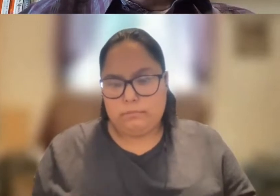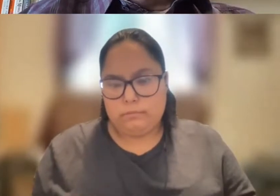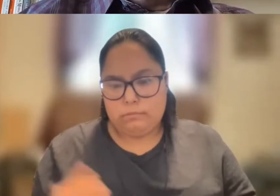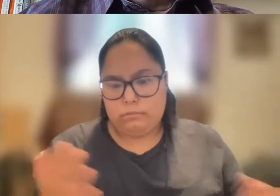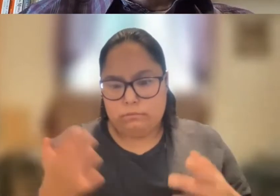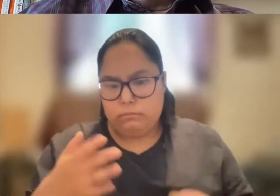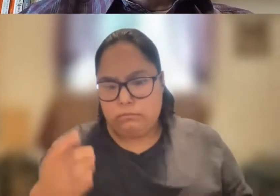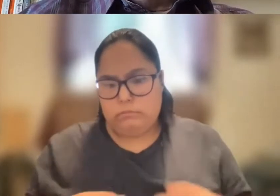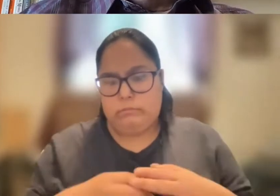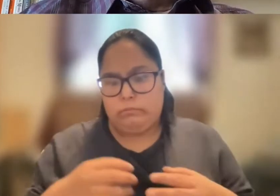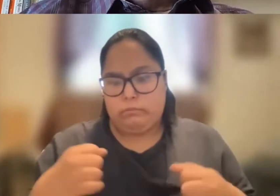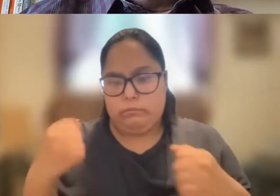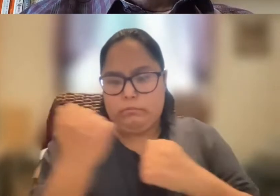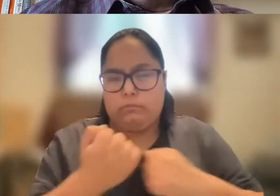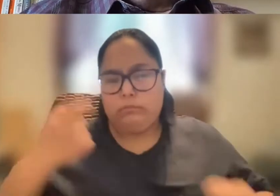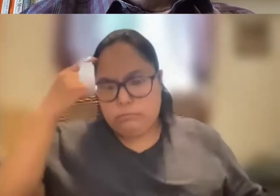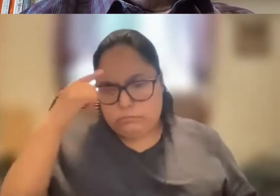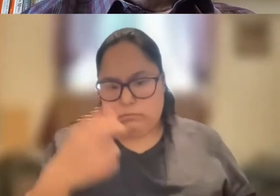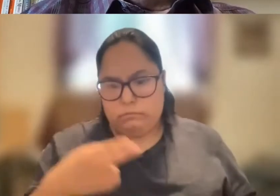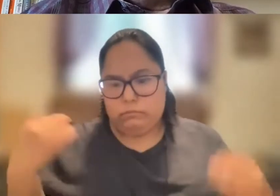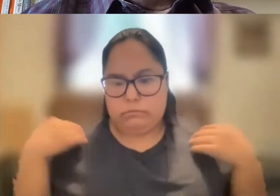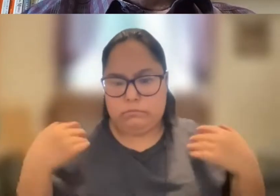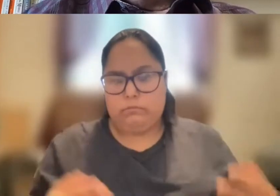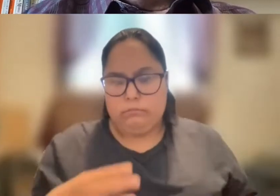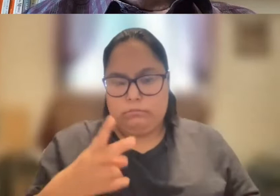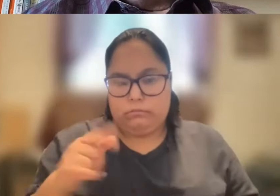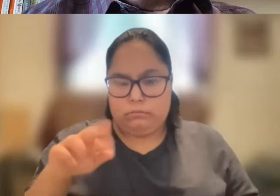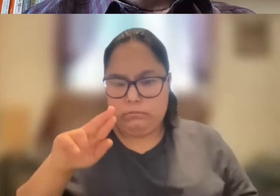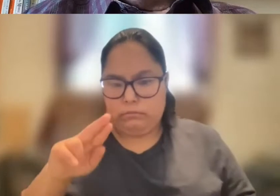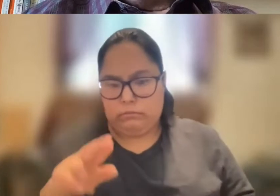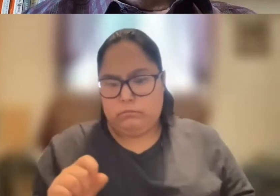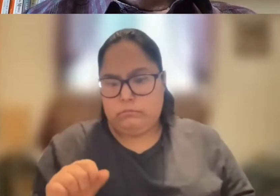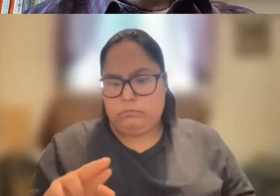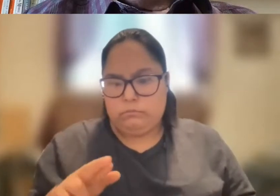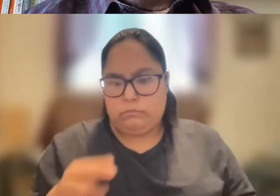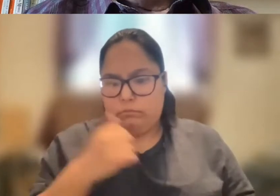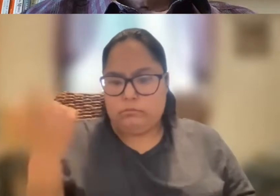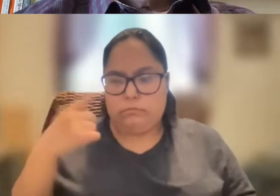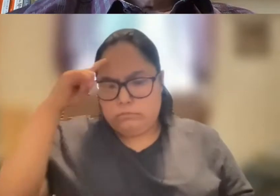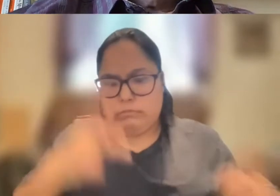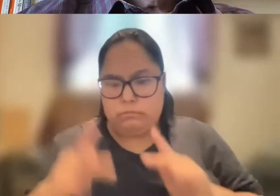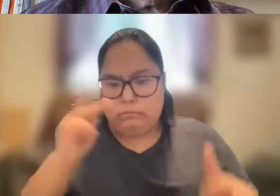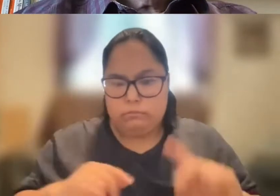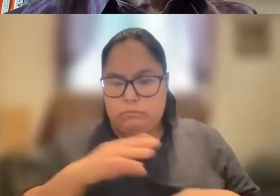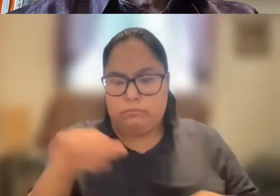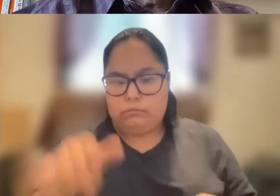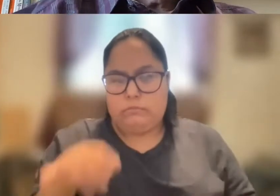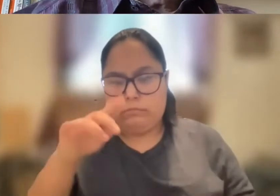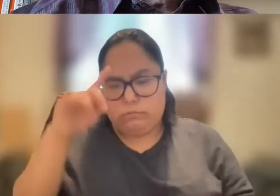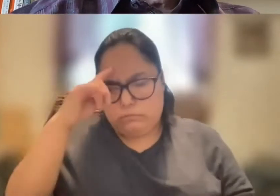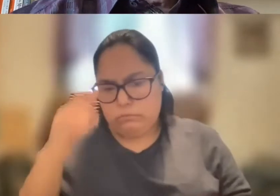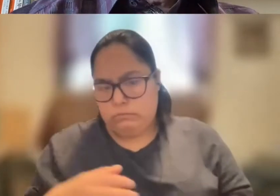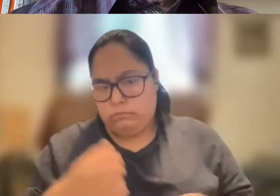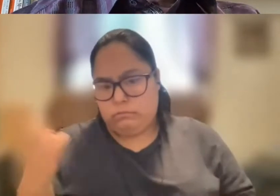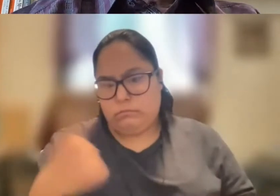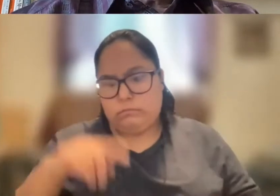what kind of support have you had from, I happen to know you have a partner, but also other people and that, and whether that's made a